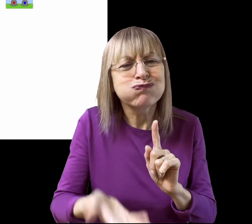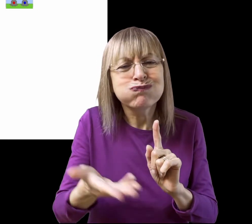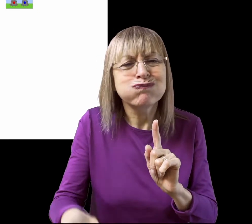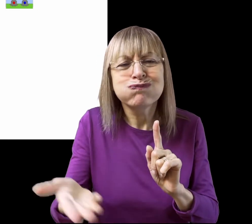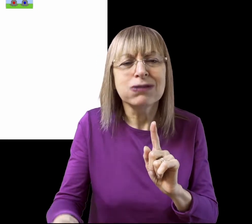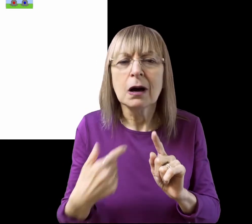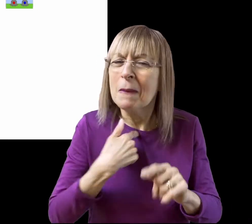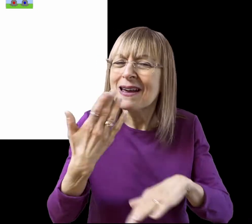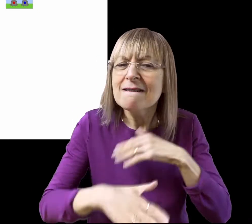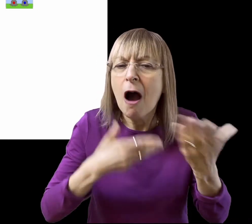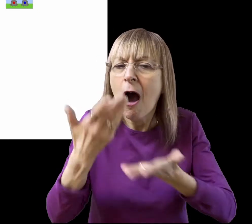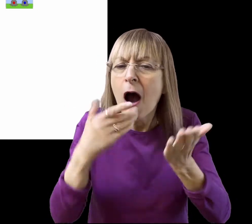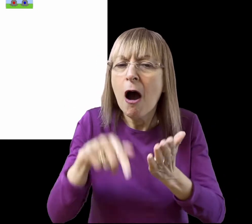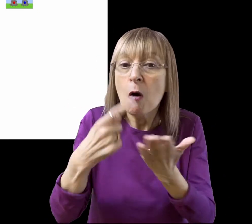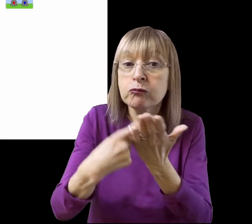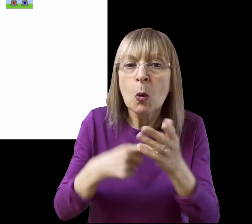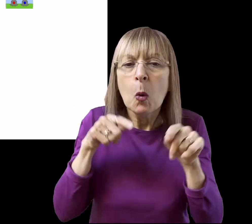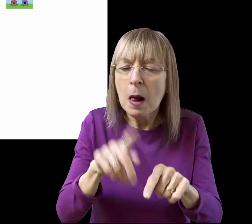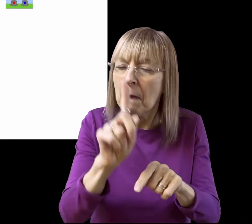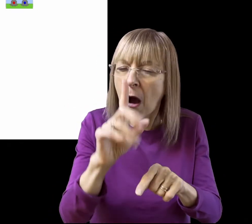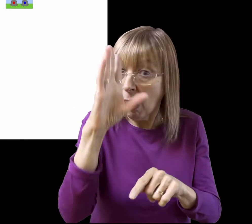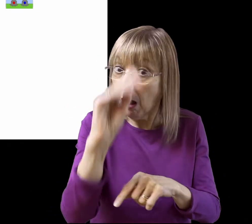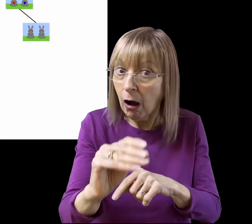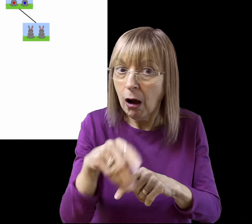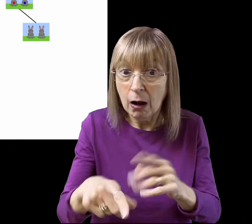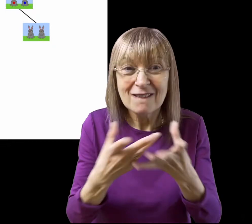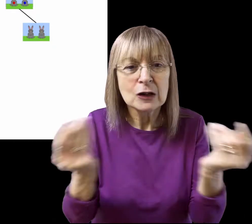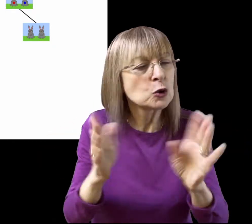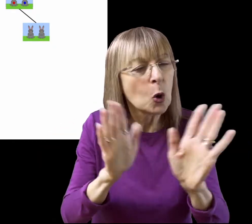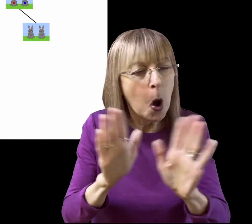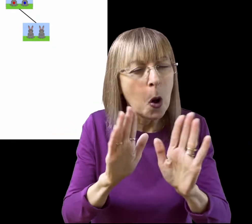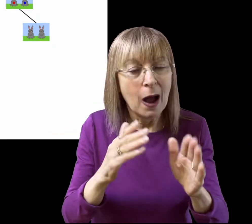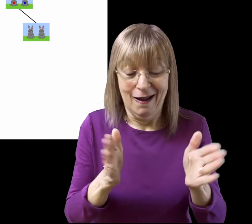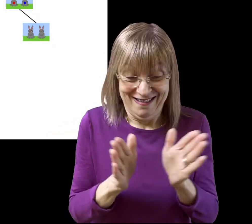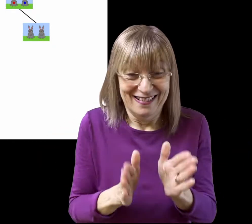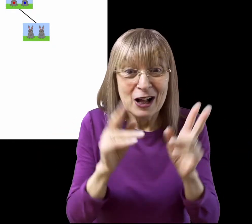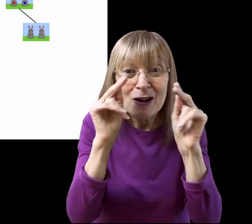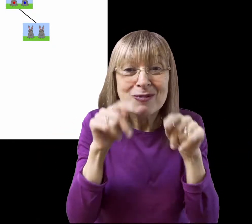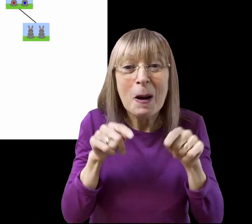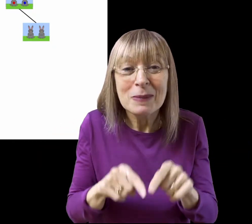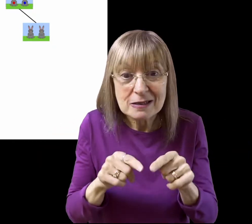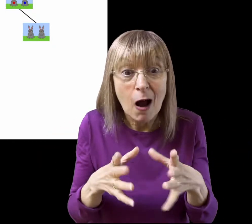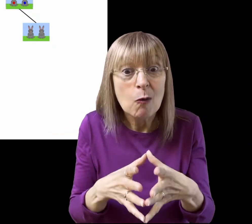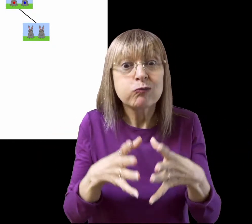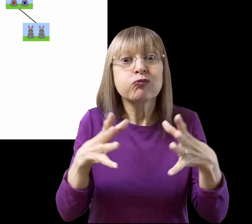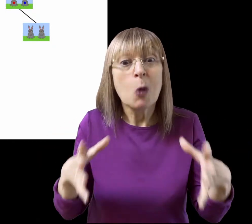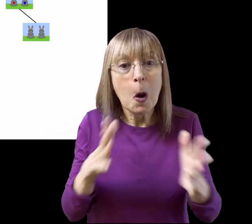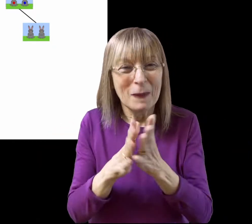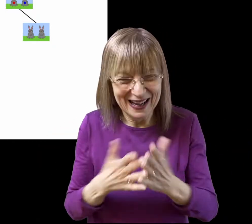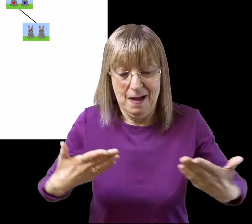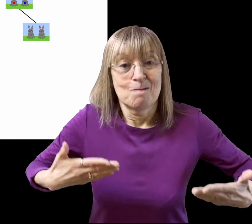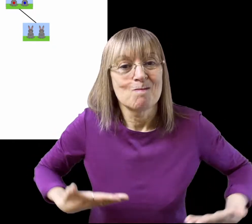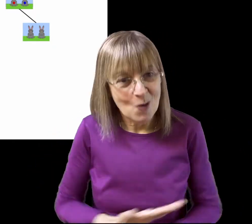was in the rules. Okay? So they don't die. They have some babies because they're grown-ups. So they have